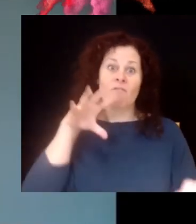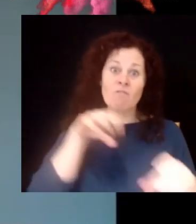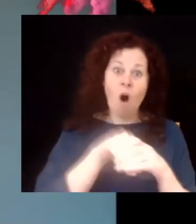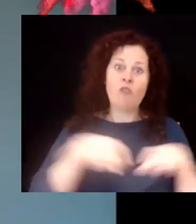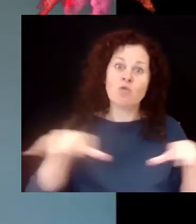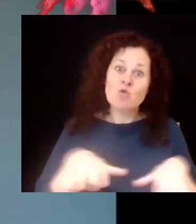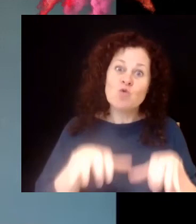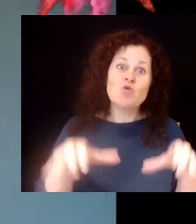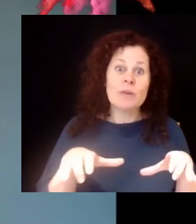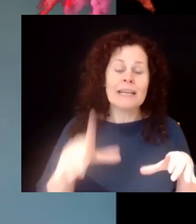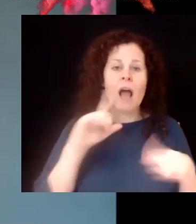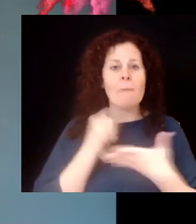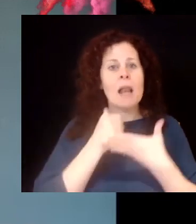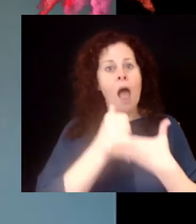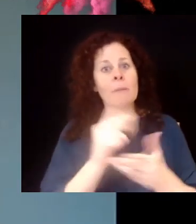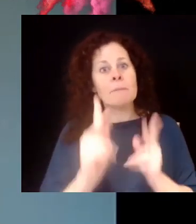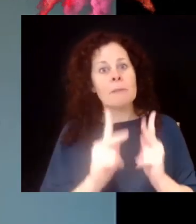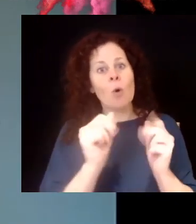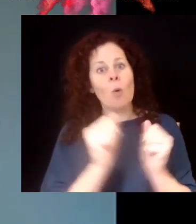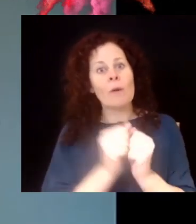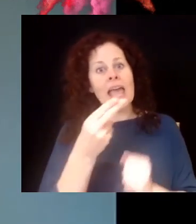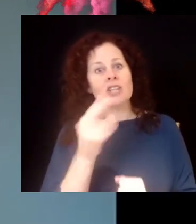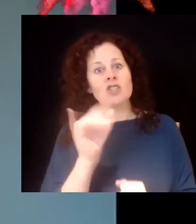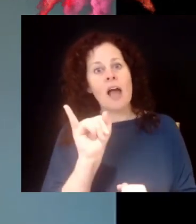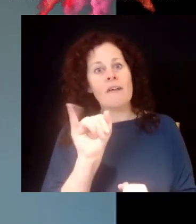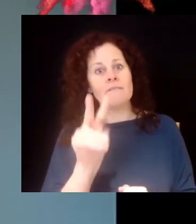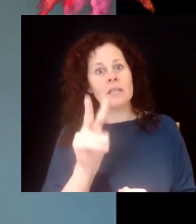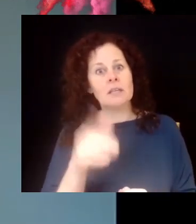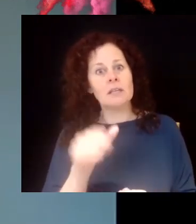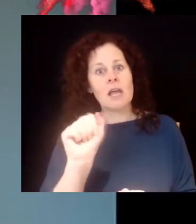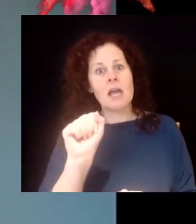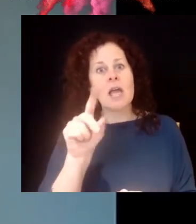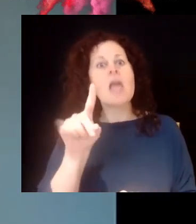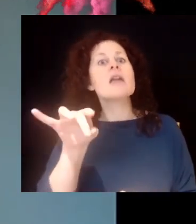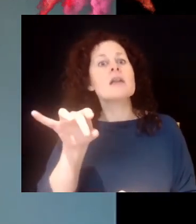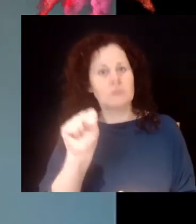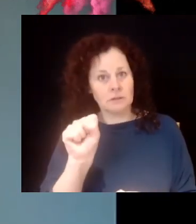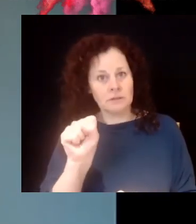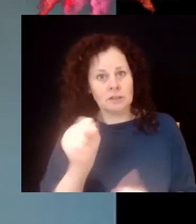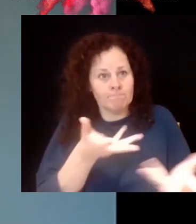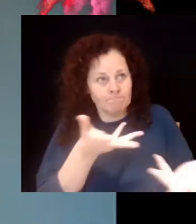been doing a lot of things, especially